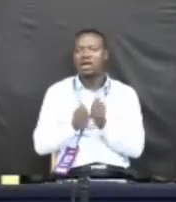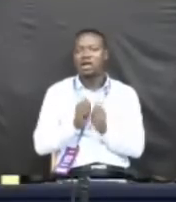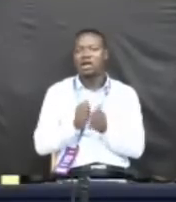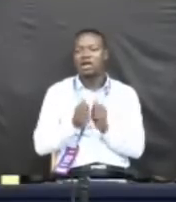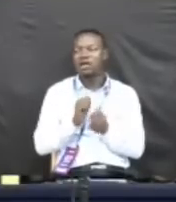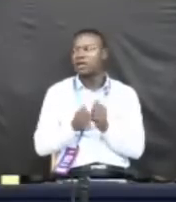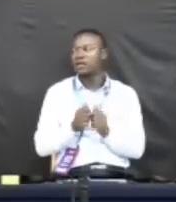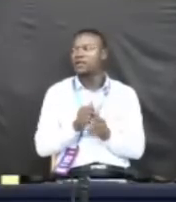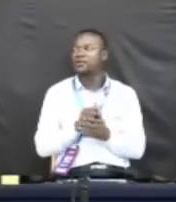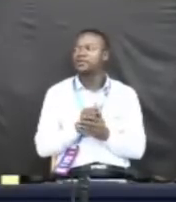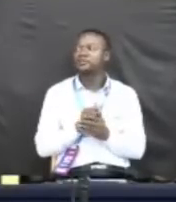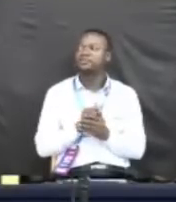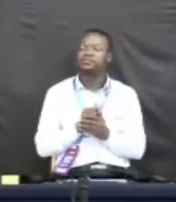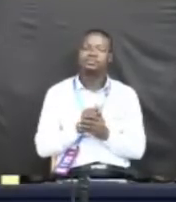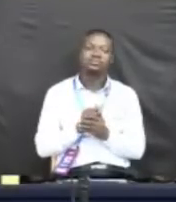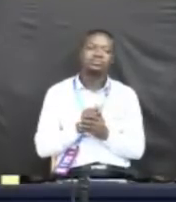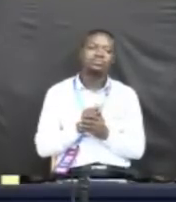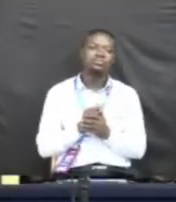competition.